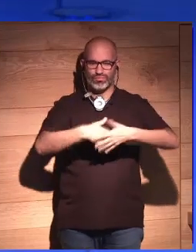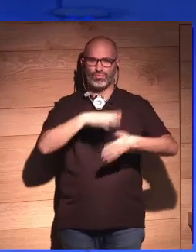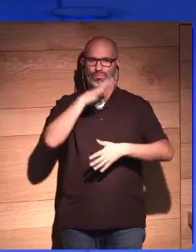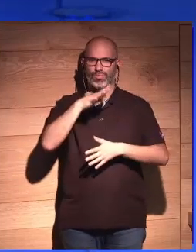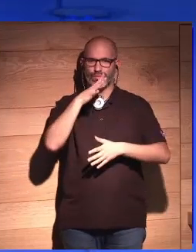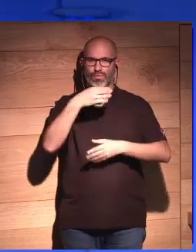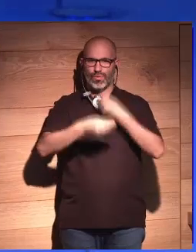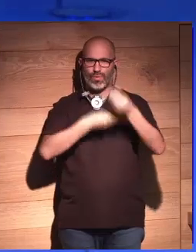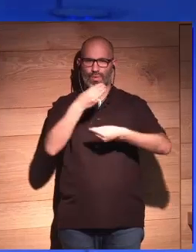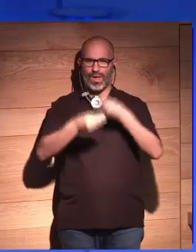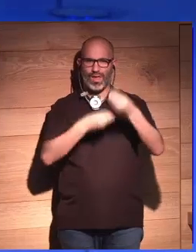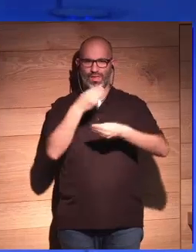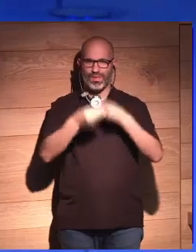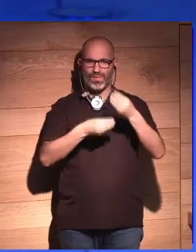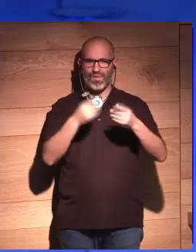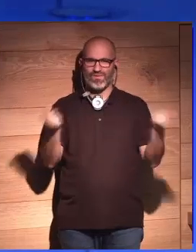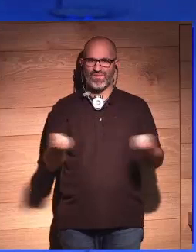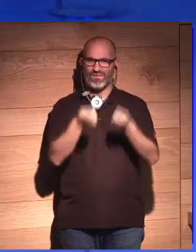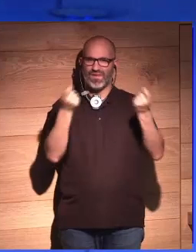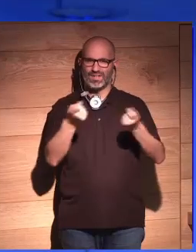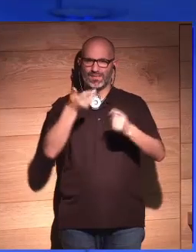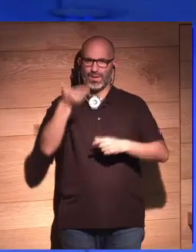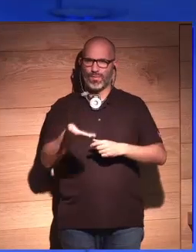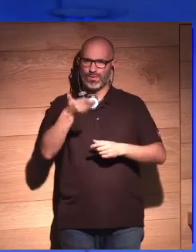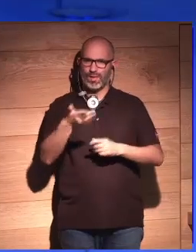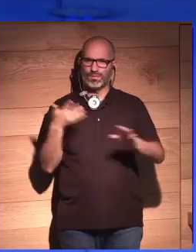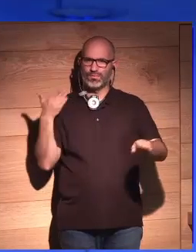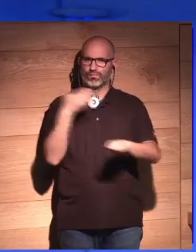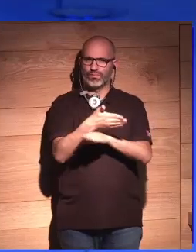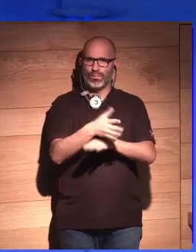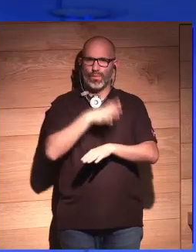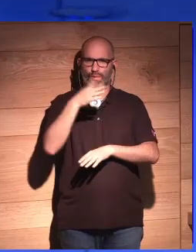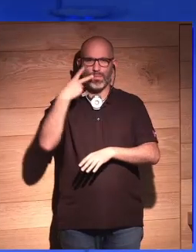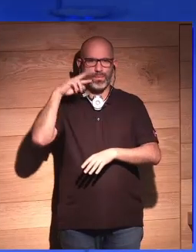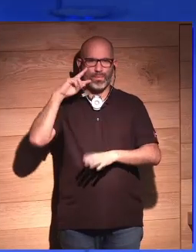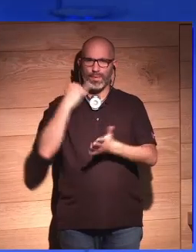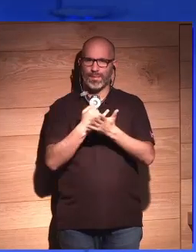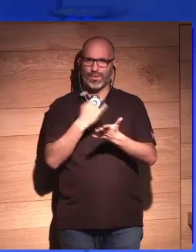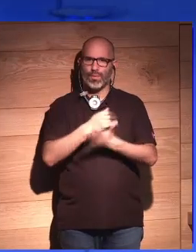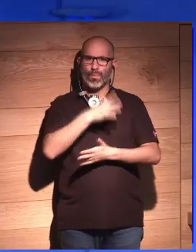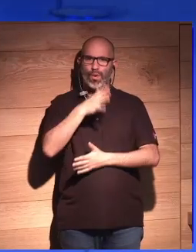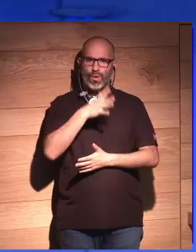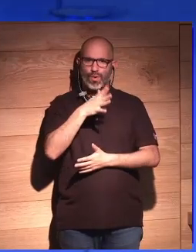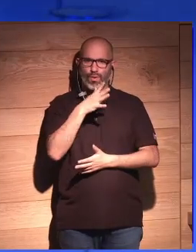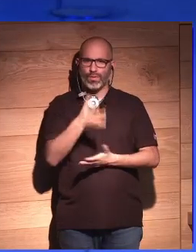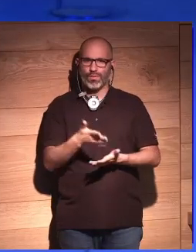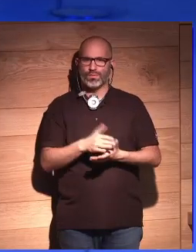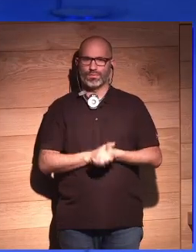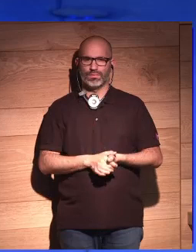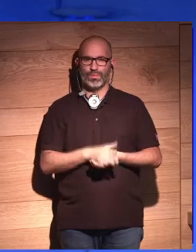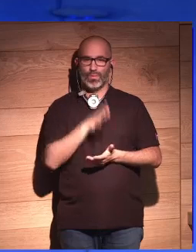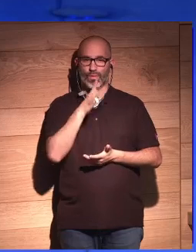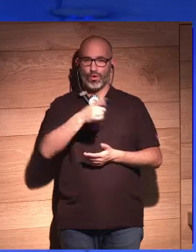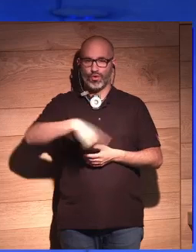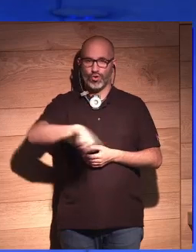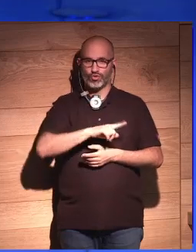festival. Why do this big experiment? Why invest? The reason why is because we're a discovery festival, and we follow the artists, and